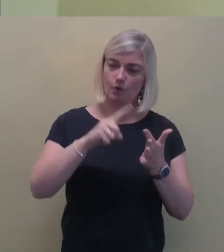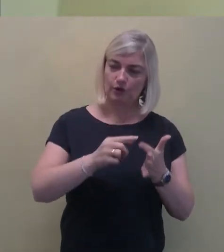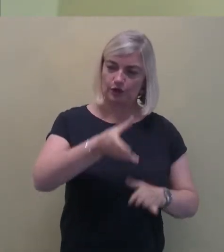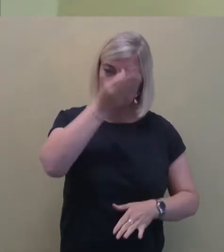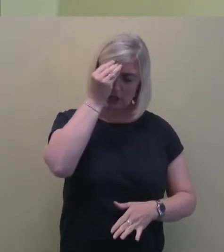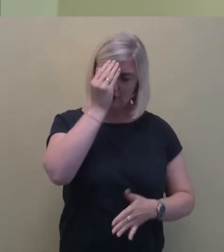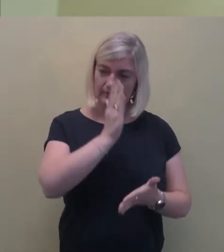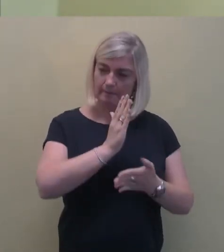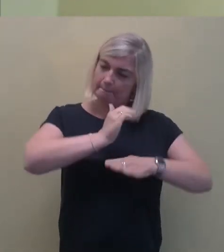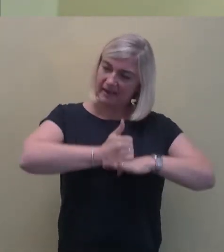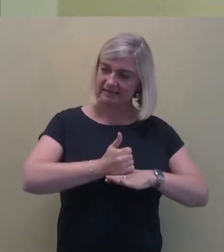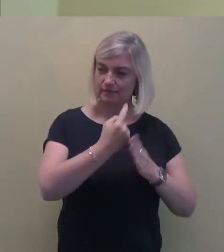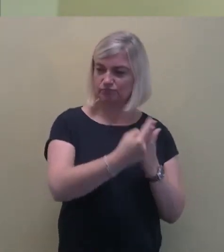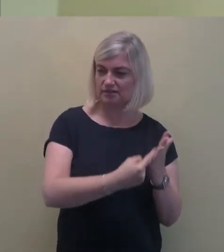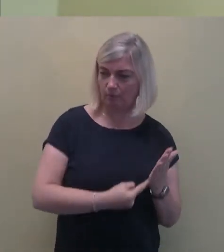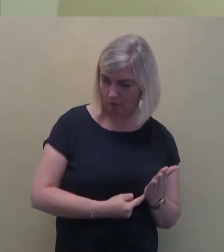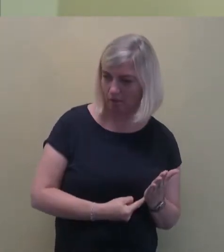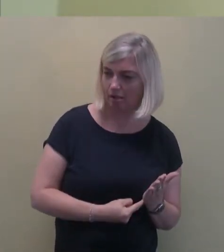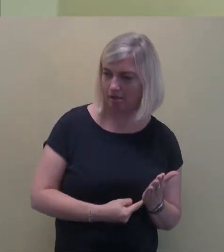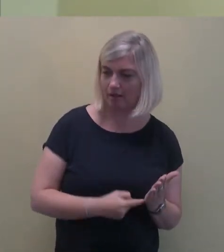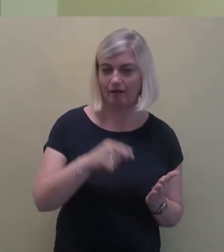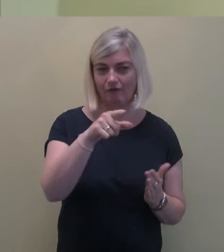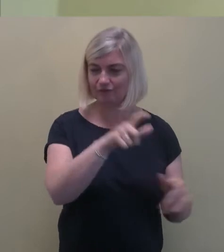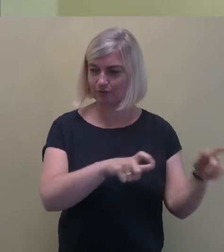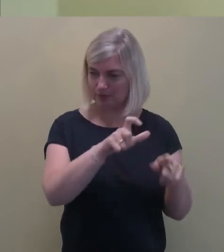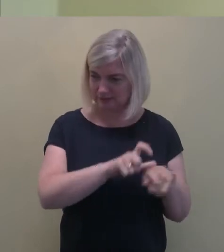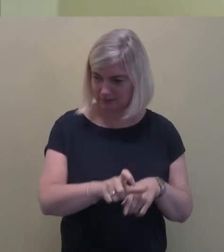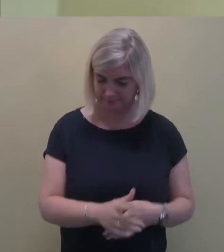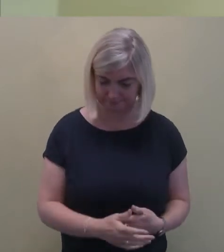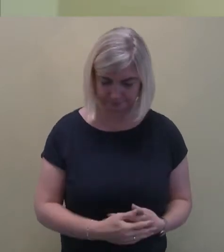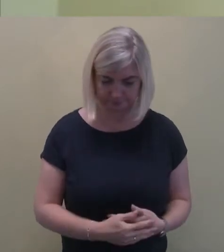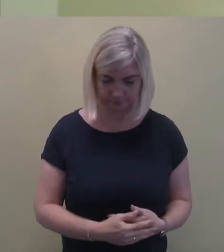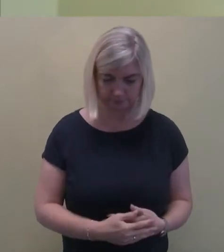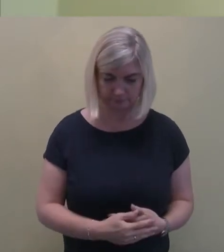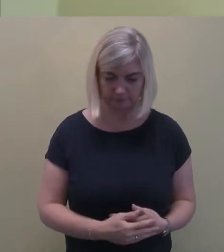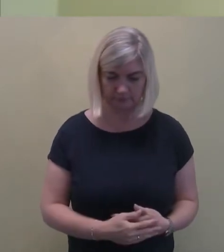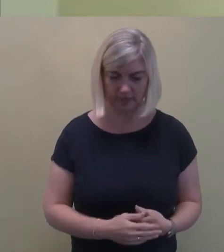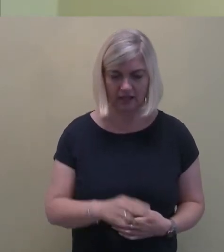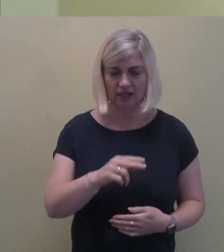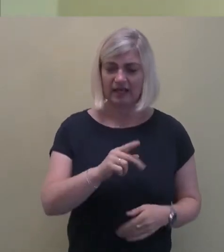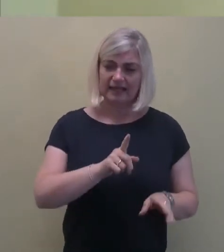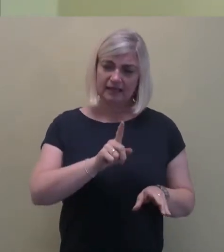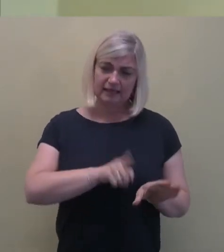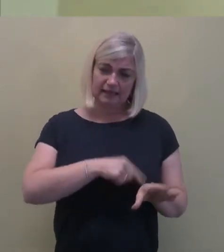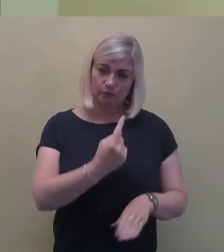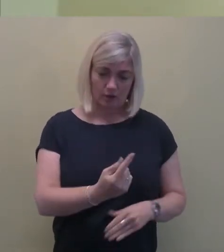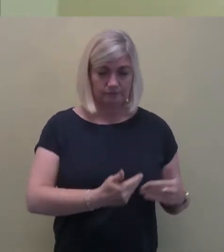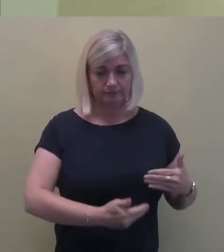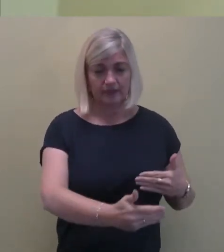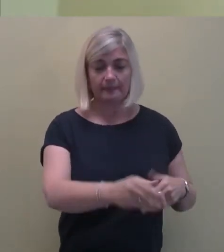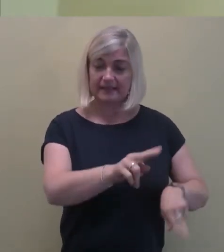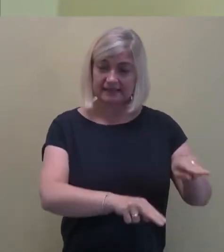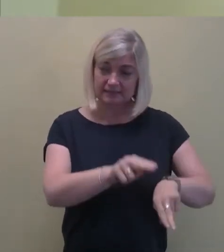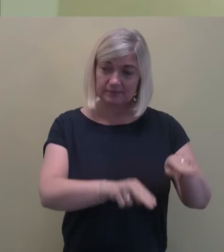as the occupational specialism. That's where you'll learn, again, more of the underpinning knowledge that you need, but it takes you up to that next level,